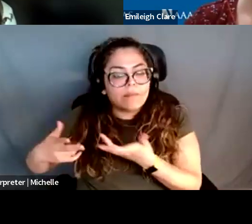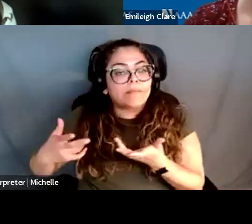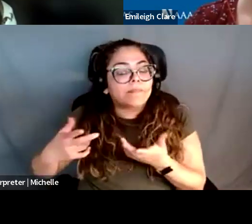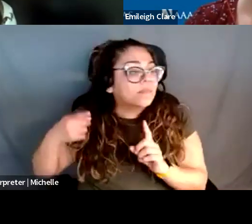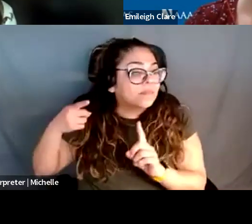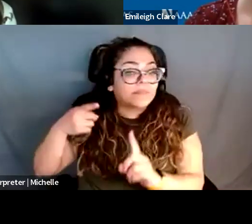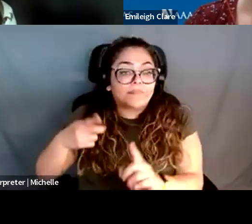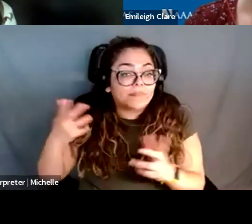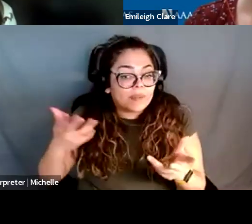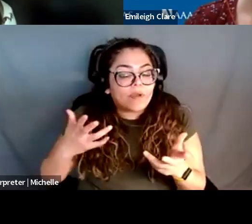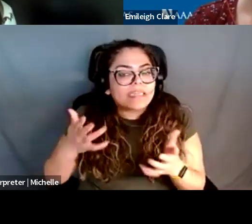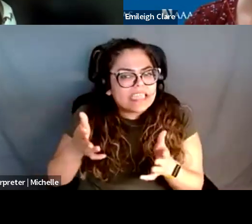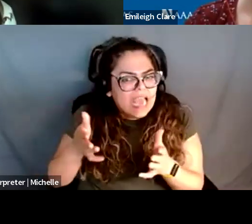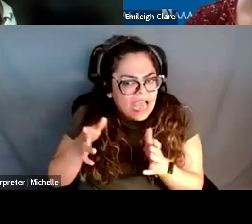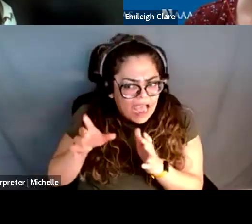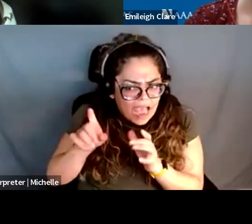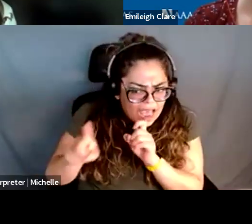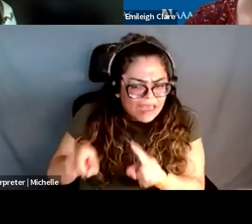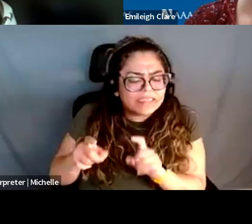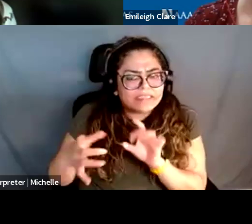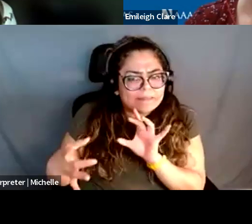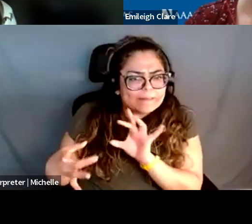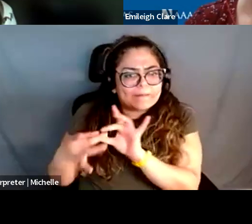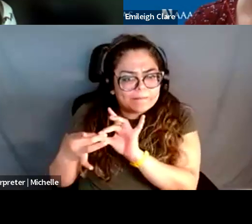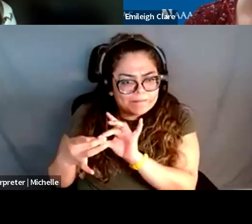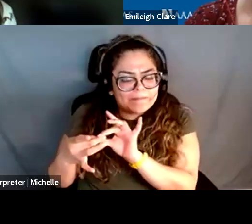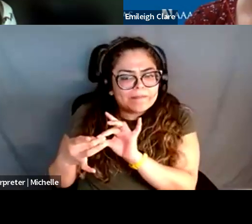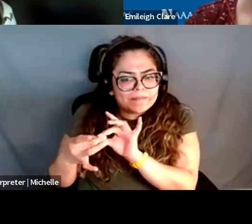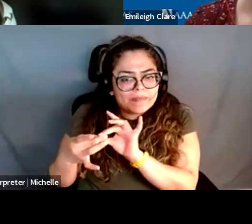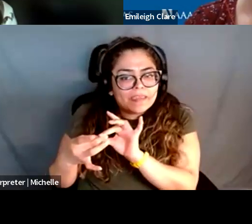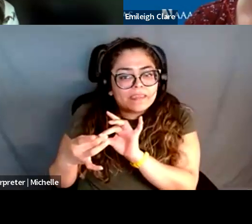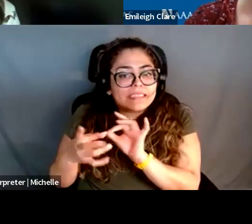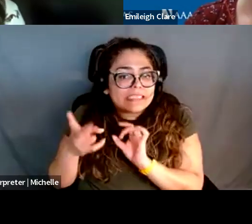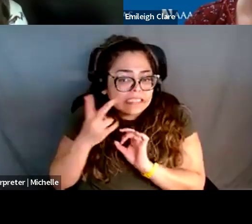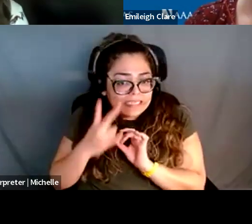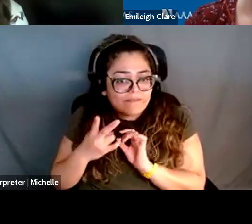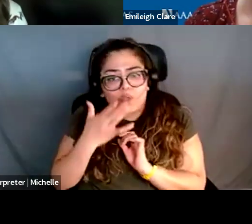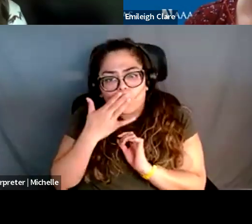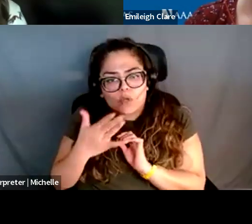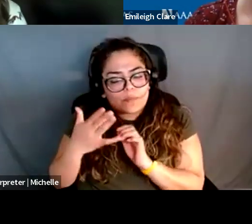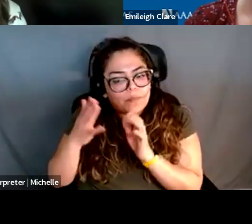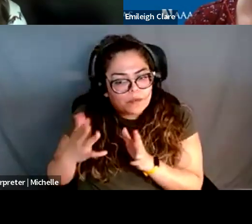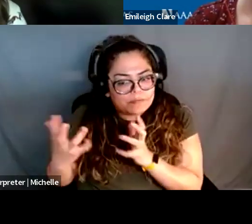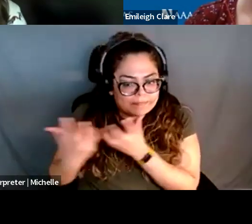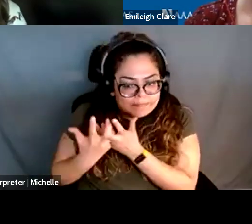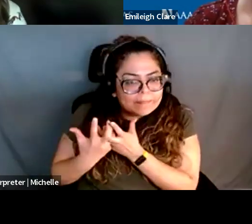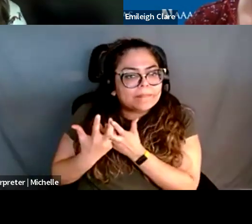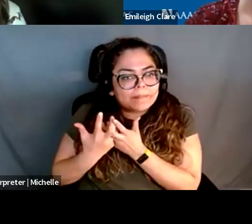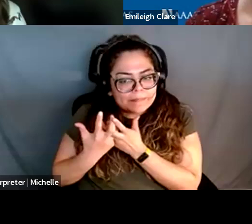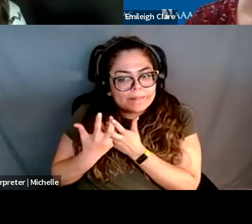to ask those questions and make that connection at the start to find if that's, the right person for you, if it's a good